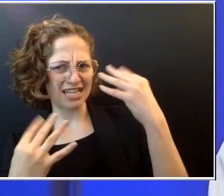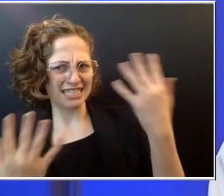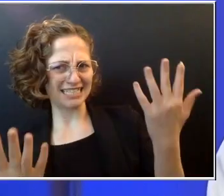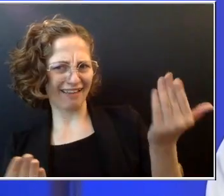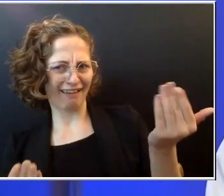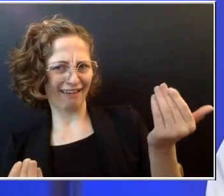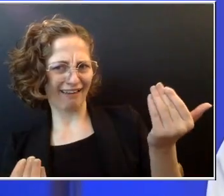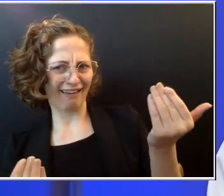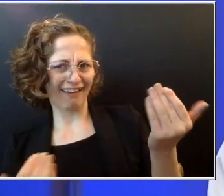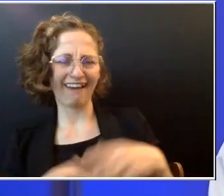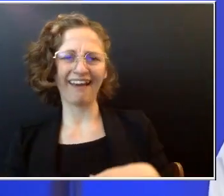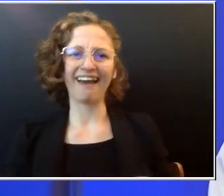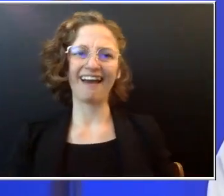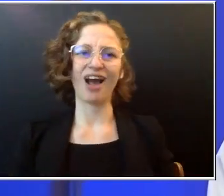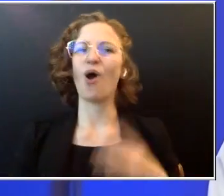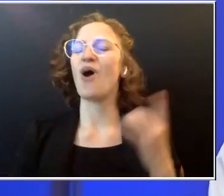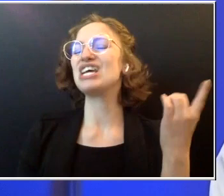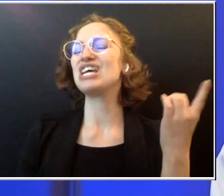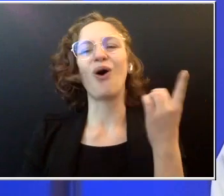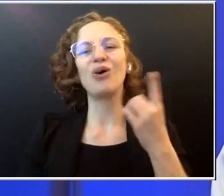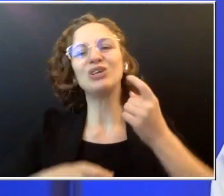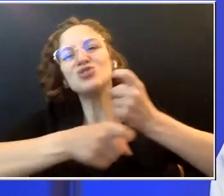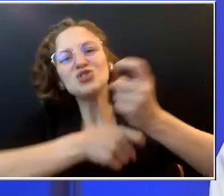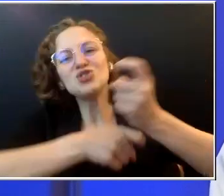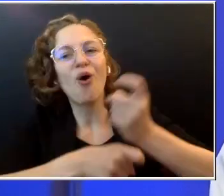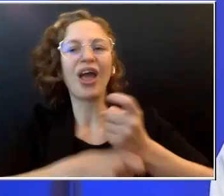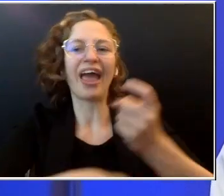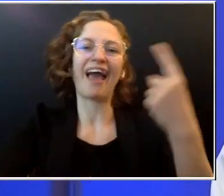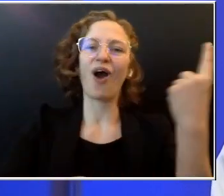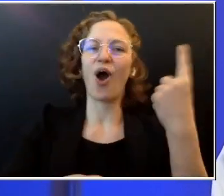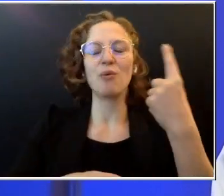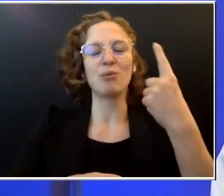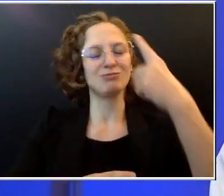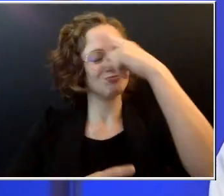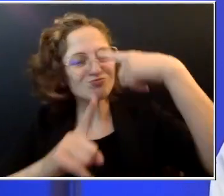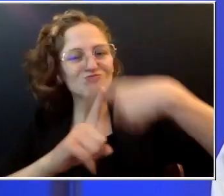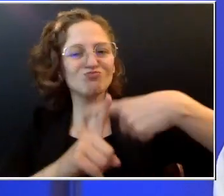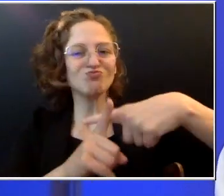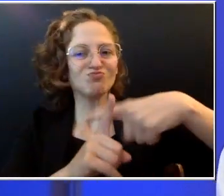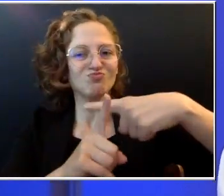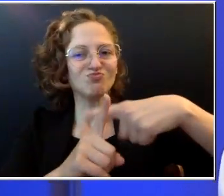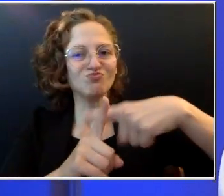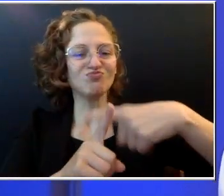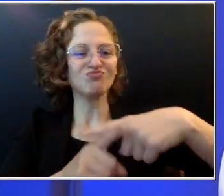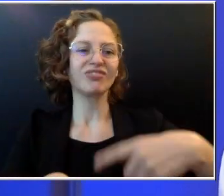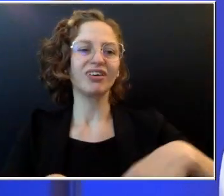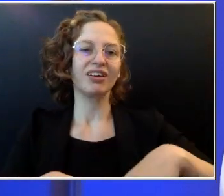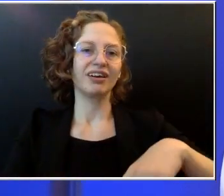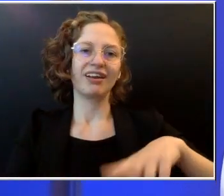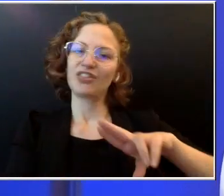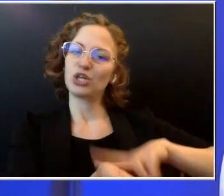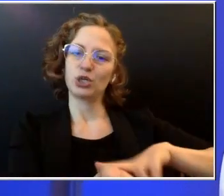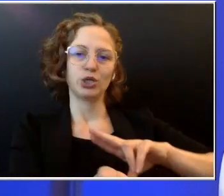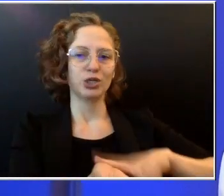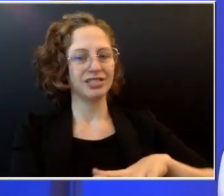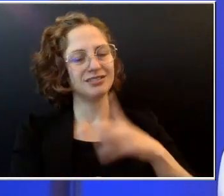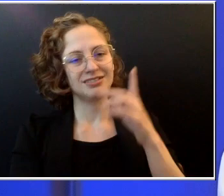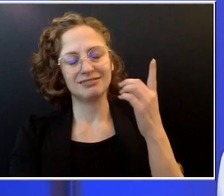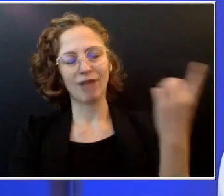tell, always trying to keep it positive. The nurses would get such a kick out of him up in treatment,